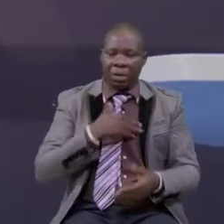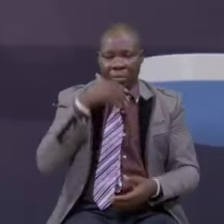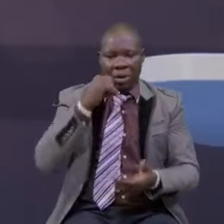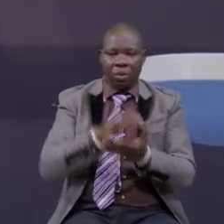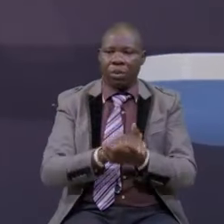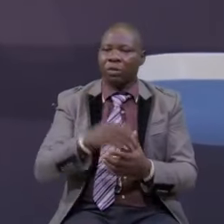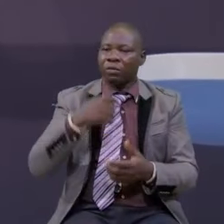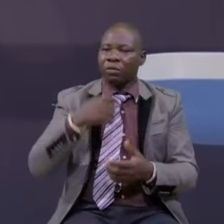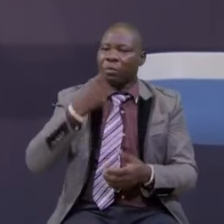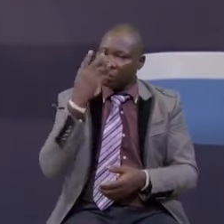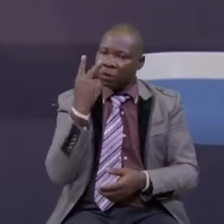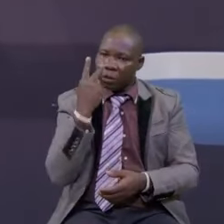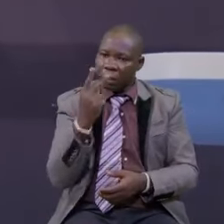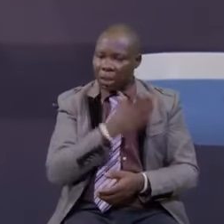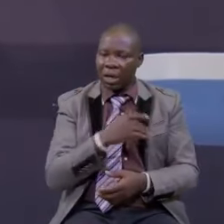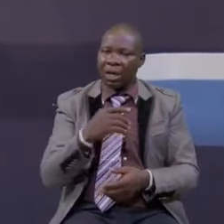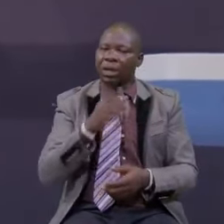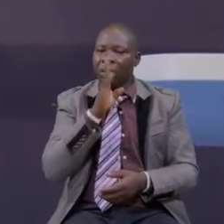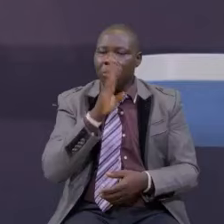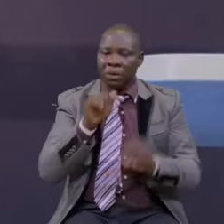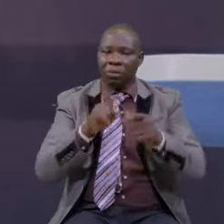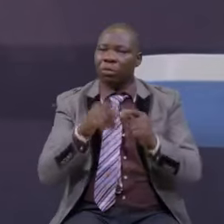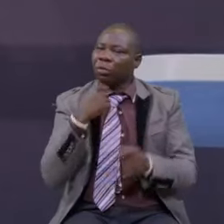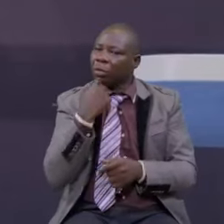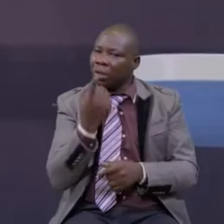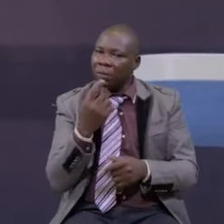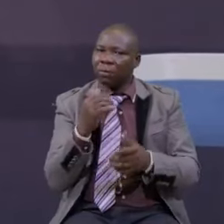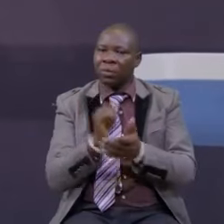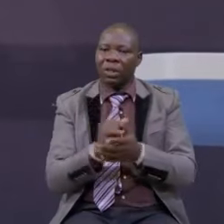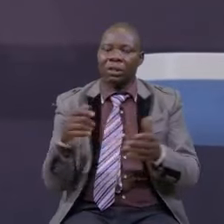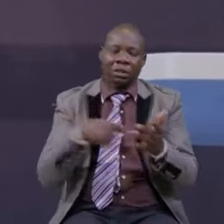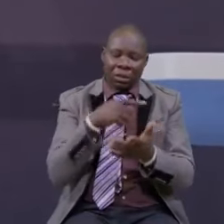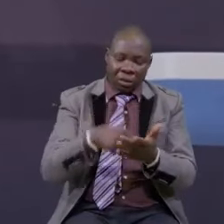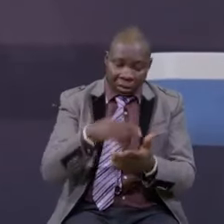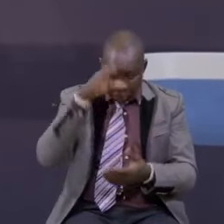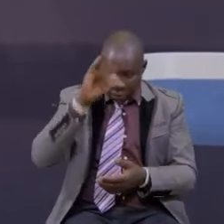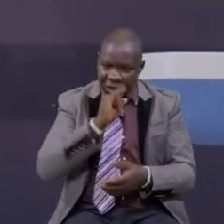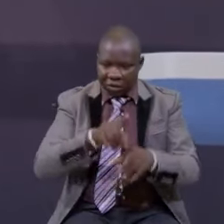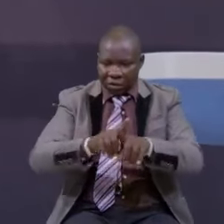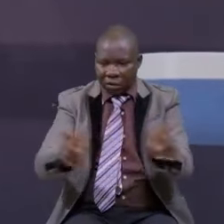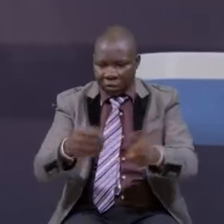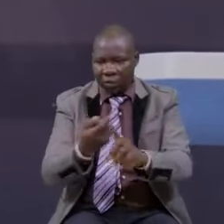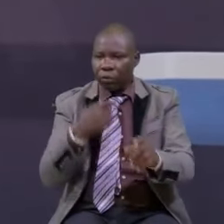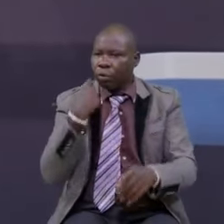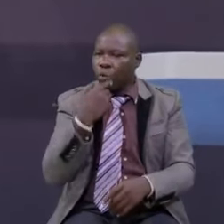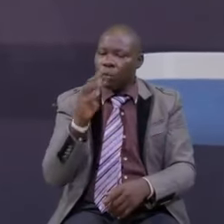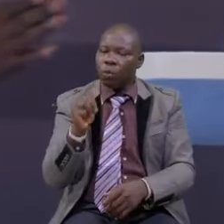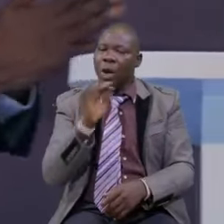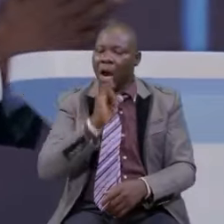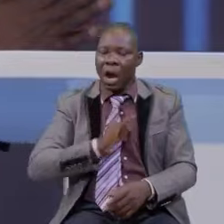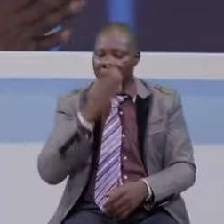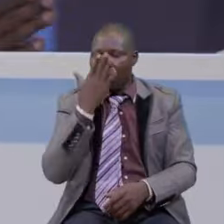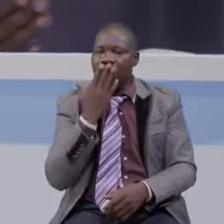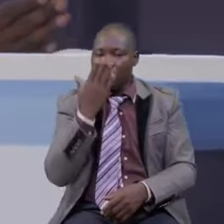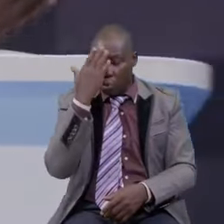tell, this man is different from who I knew before. My sister, if you are born